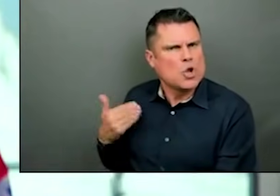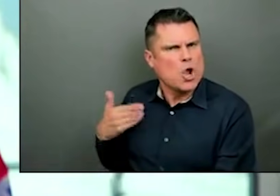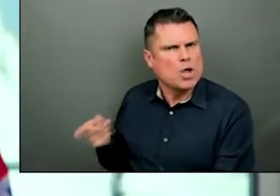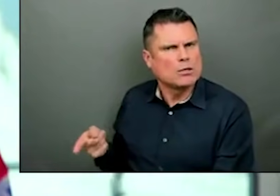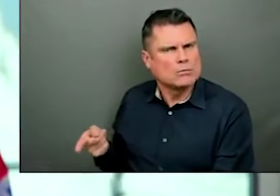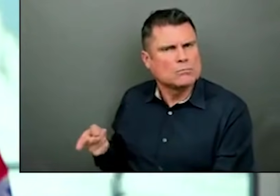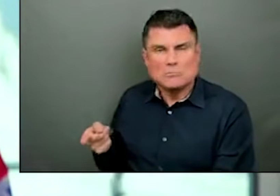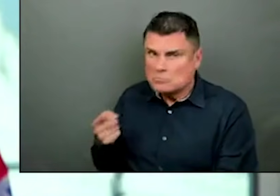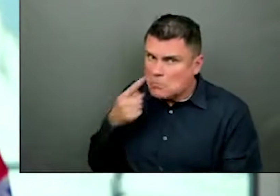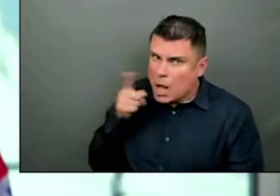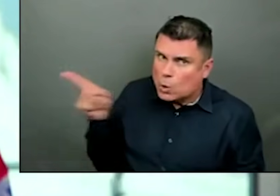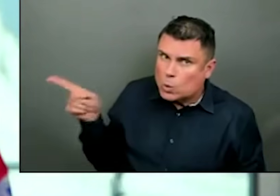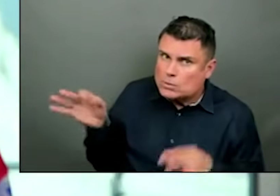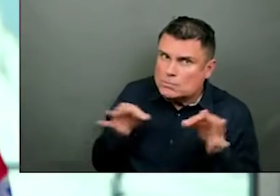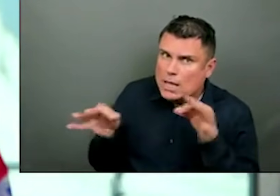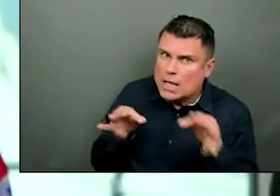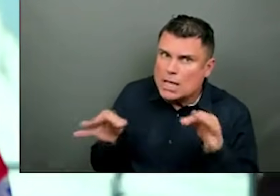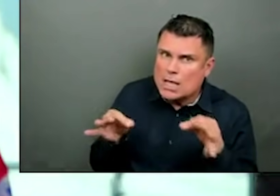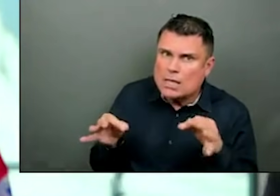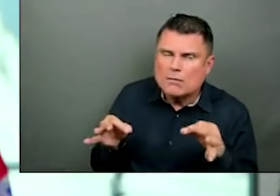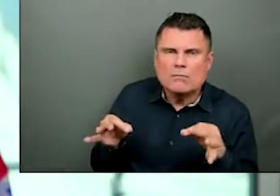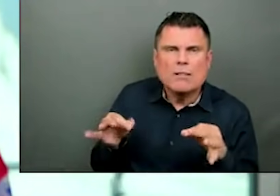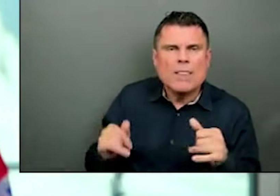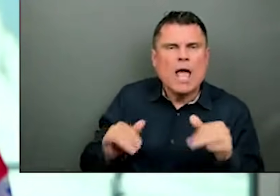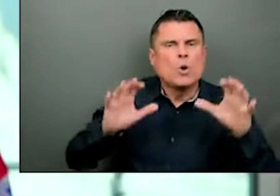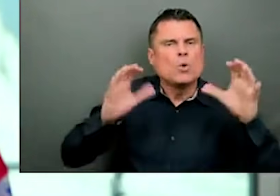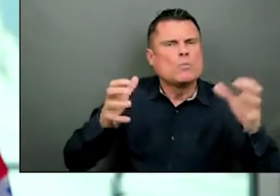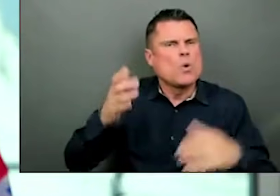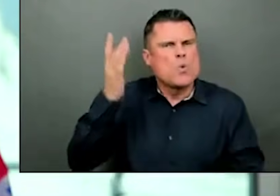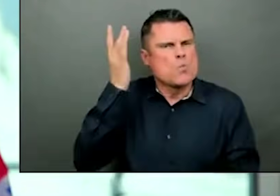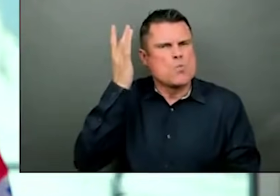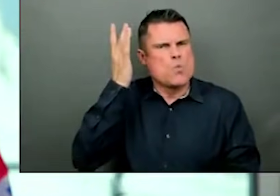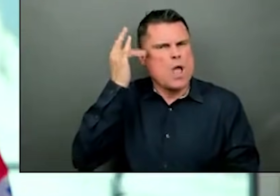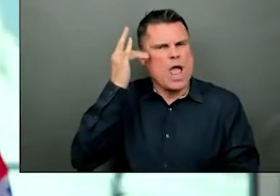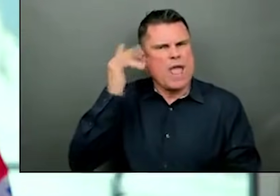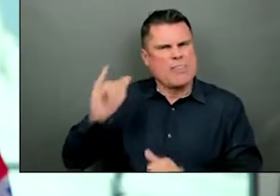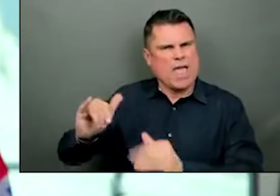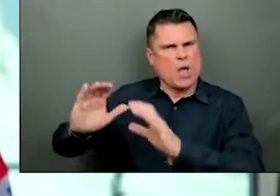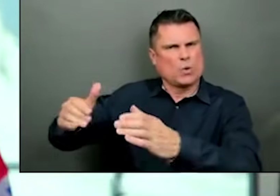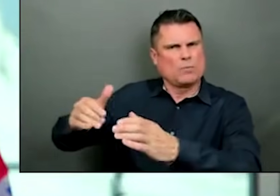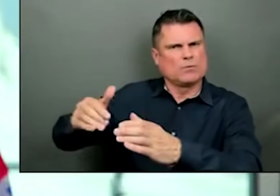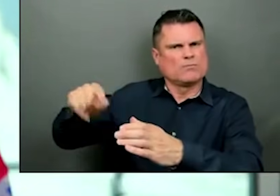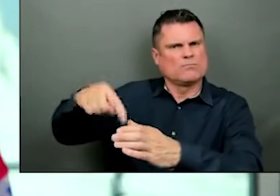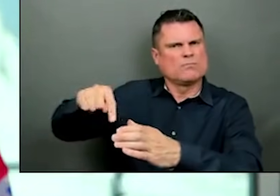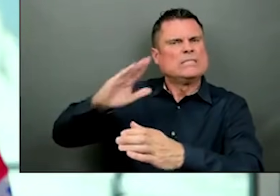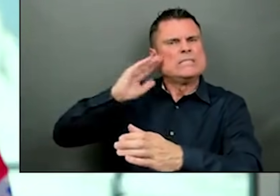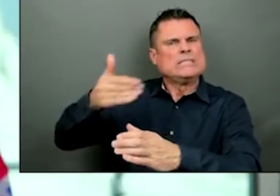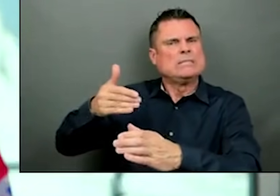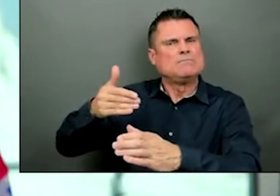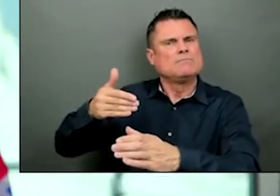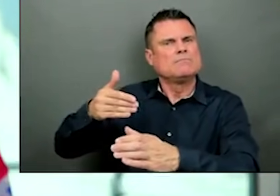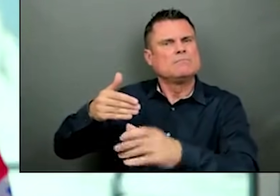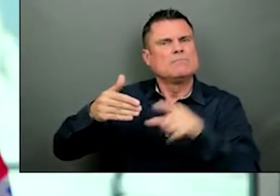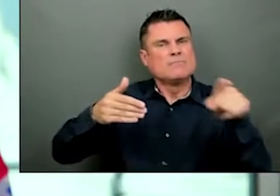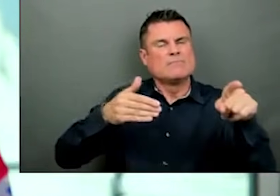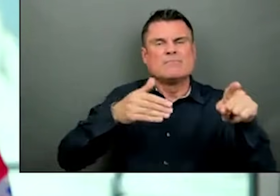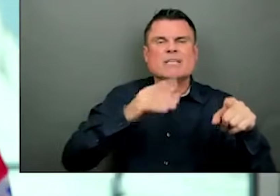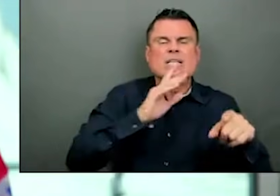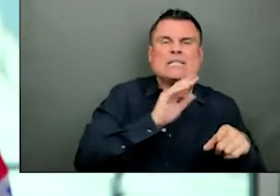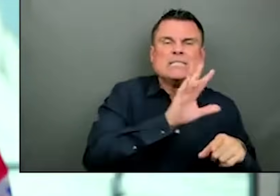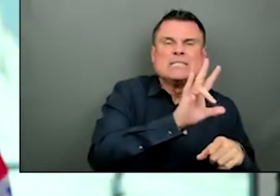them why seemingly it is taking much longer to get to them as it was some ages around them? Yeah, you